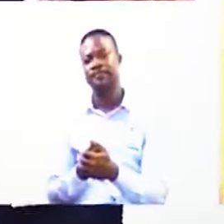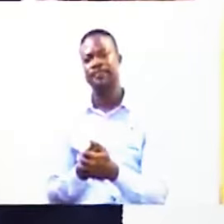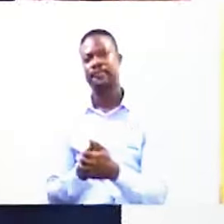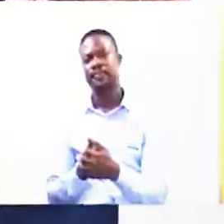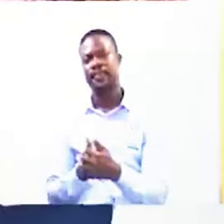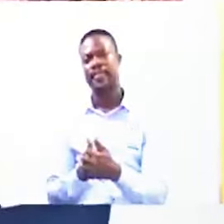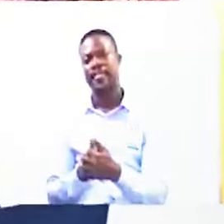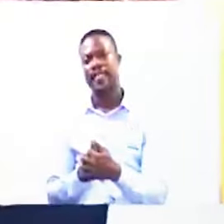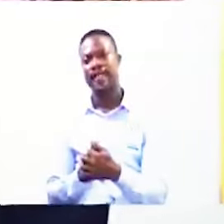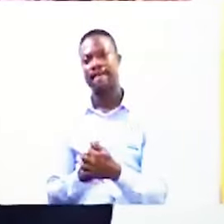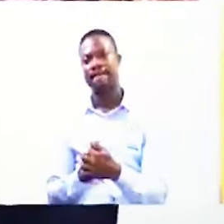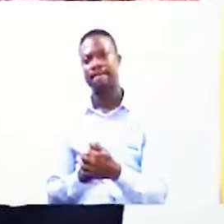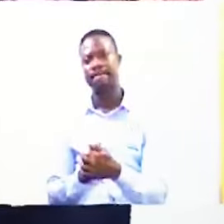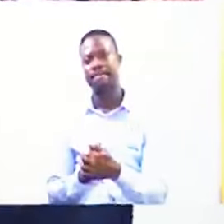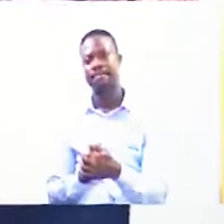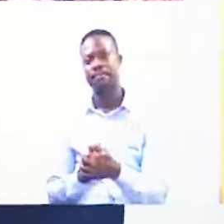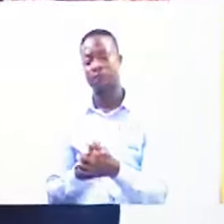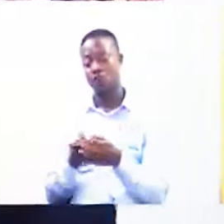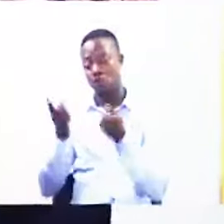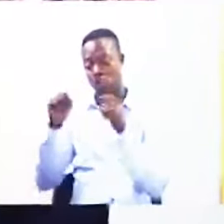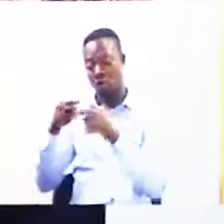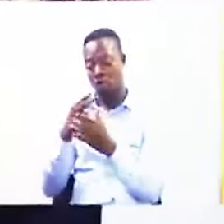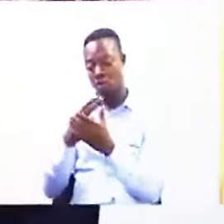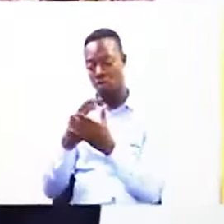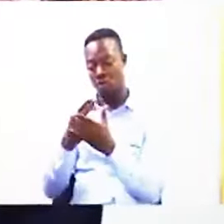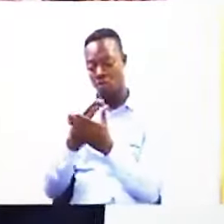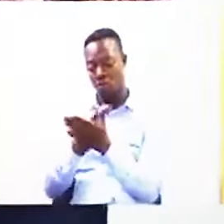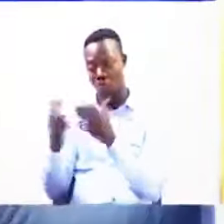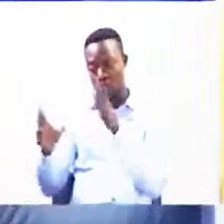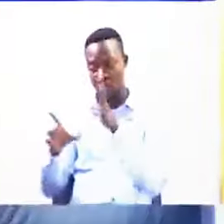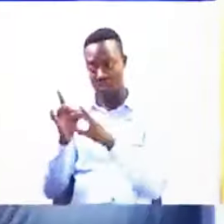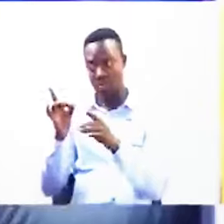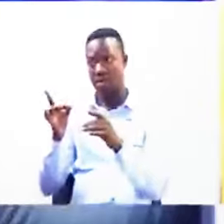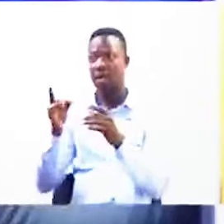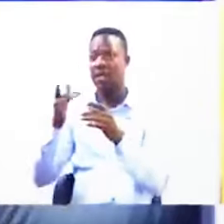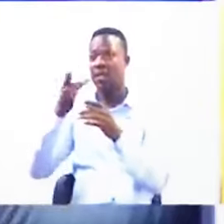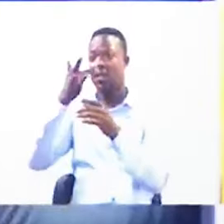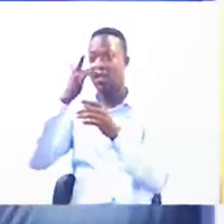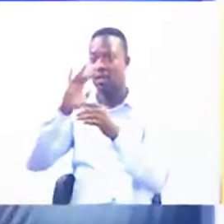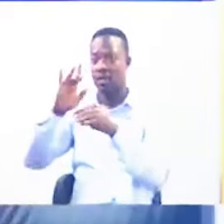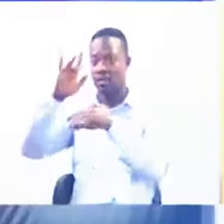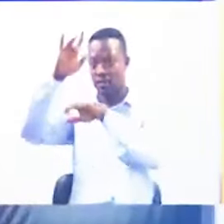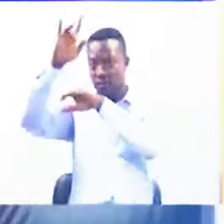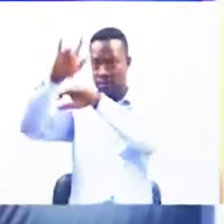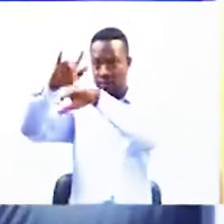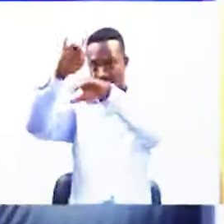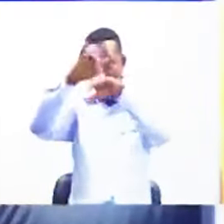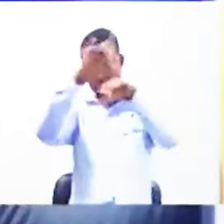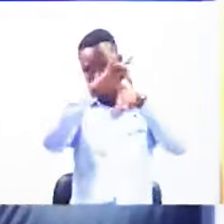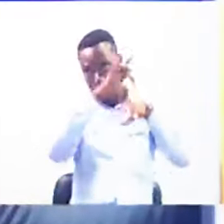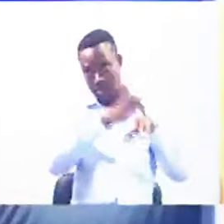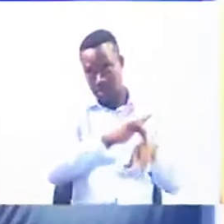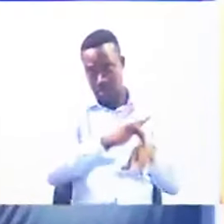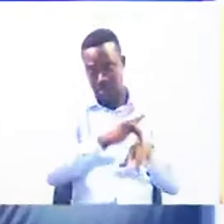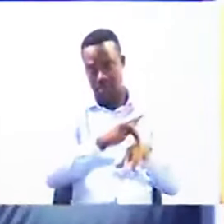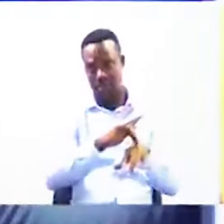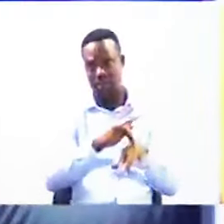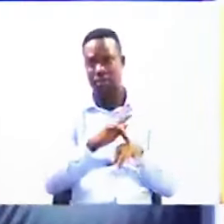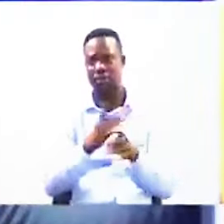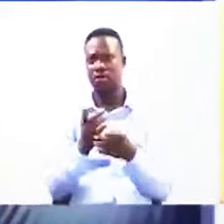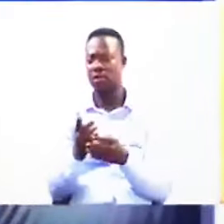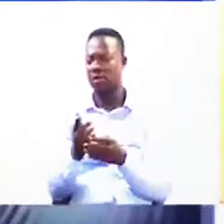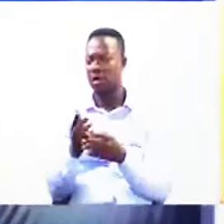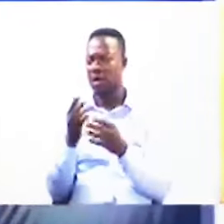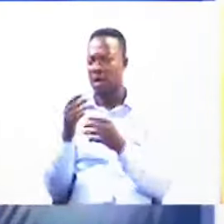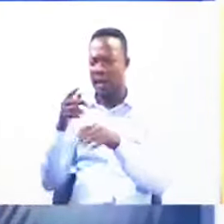kunkrun sedie o ma yen no so. Now when the Holy Spirit came on them, apart from Peter, which of these people were